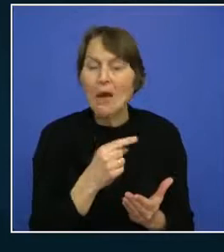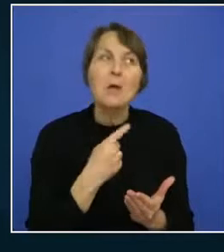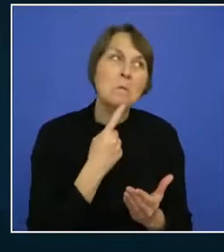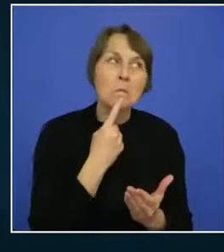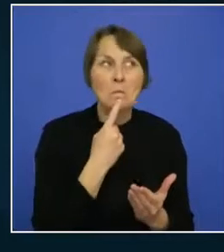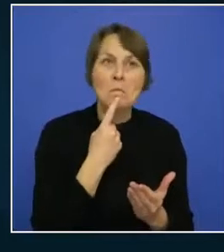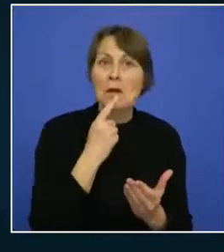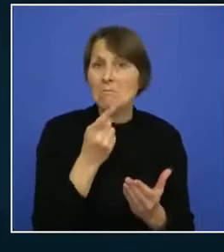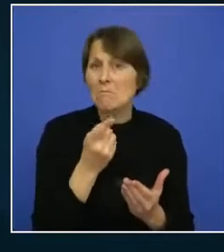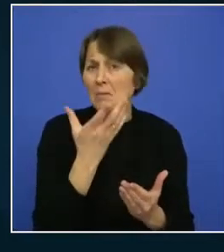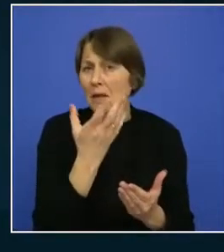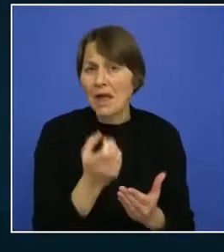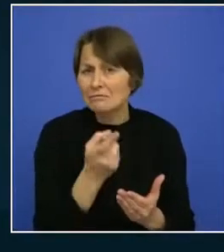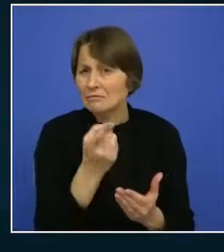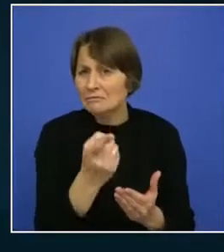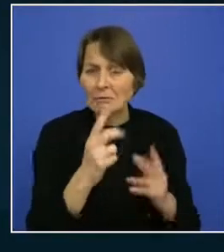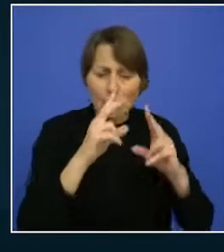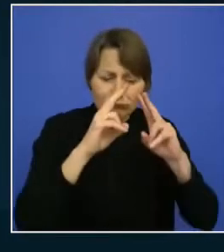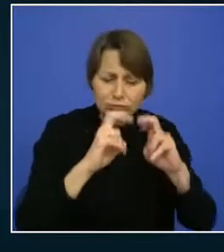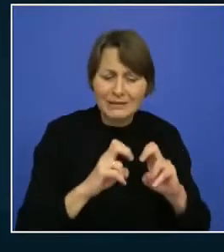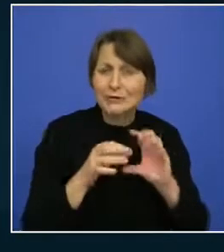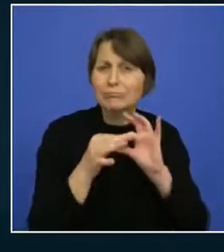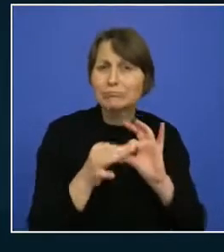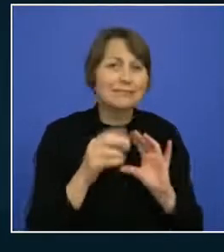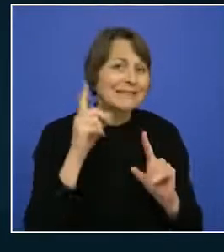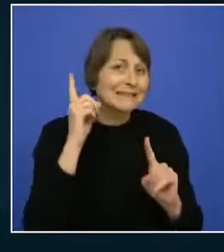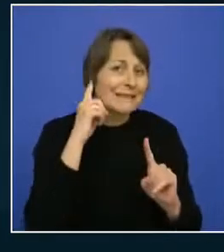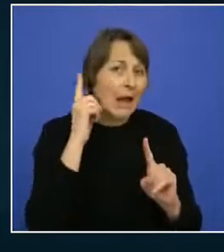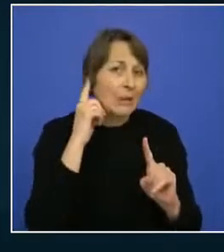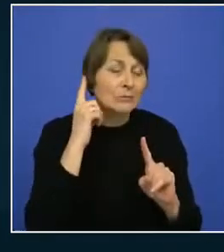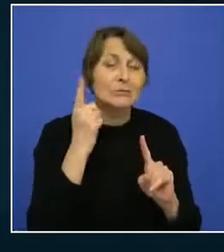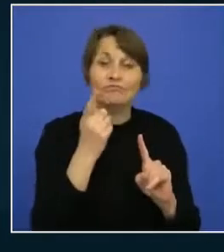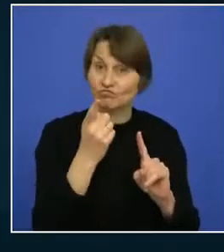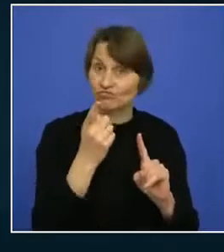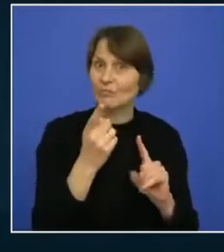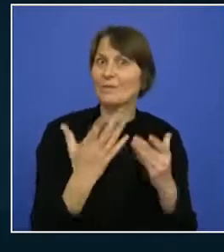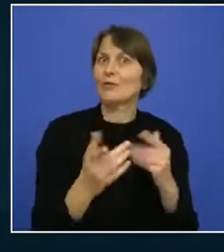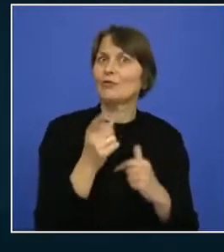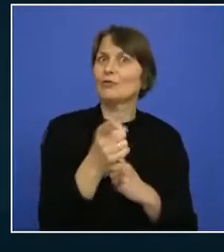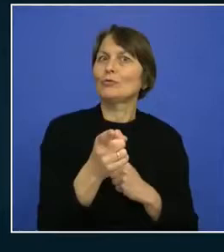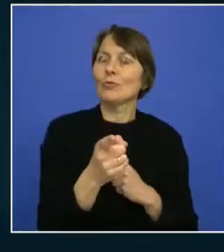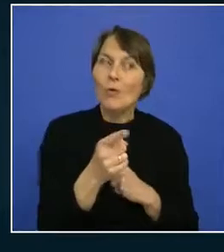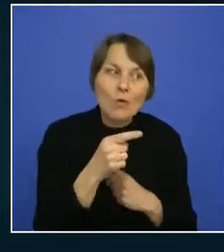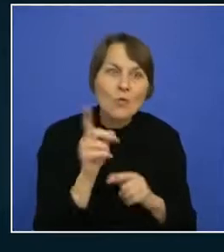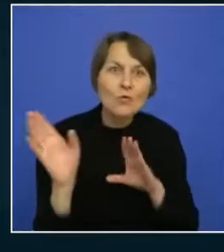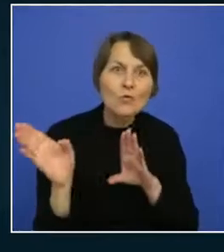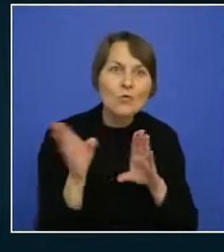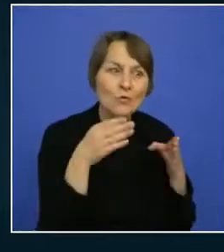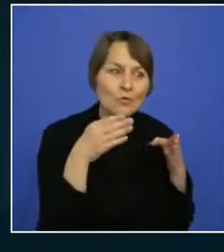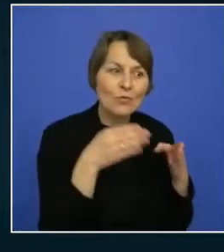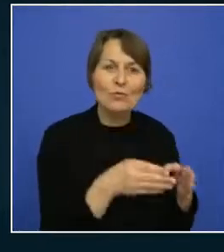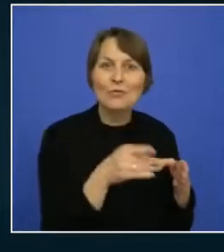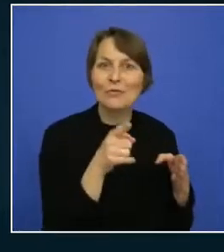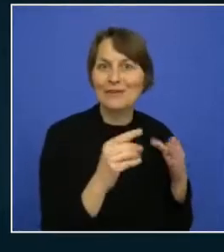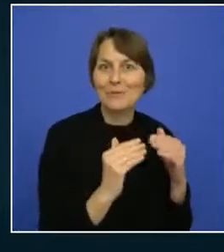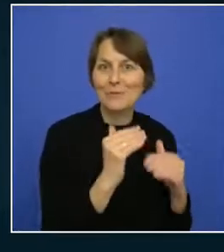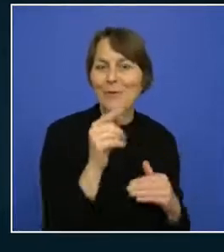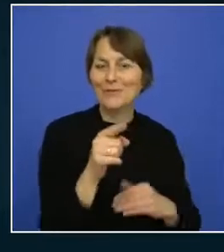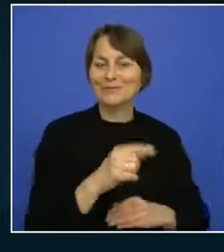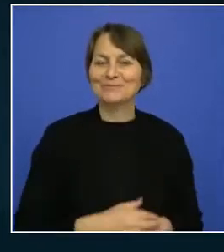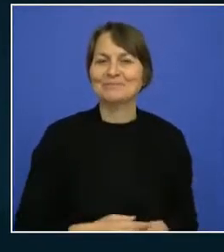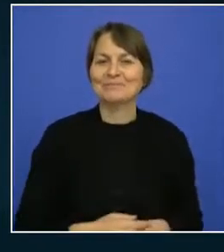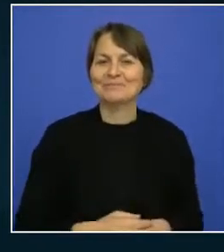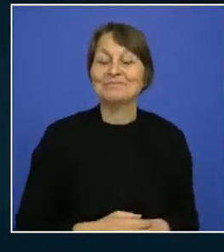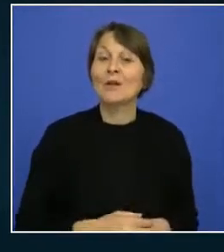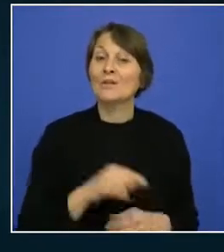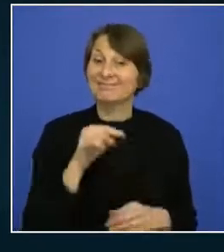sound-based research or projects, this could be really interesting to you. And something that happened in that class